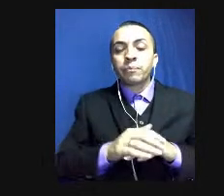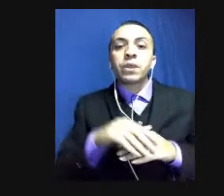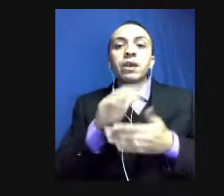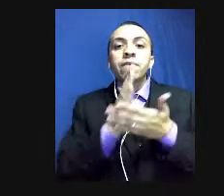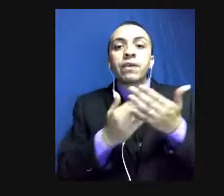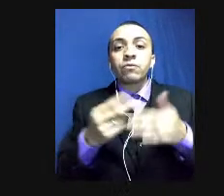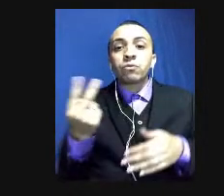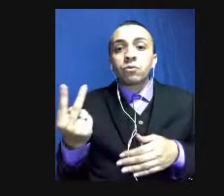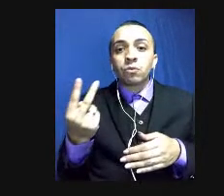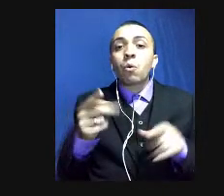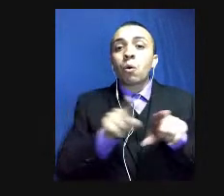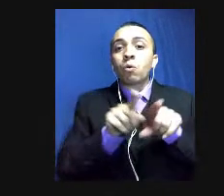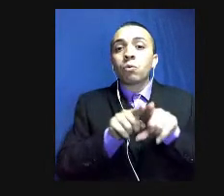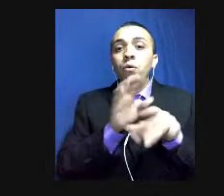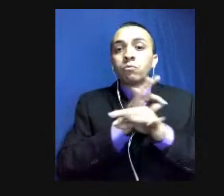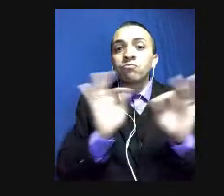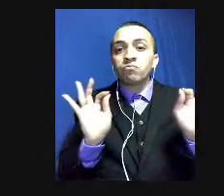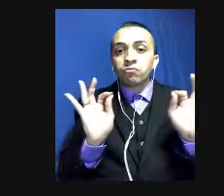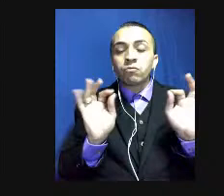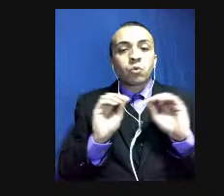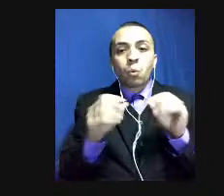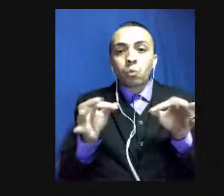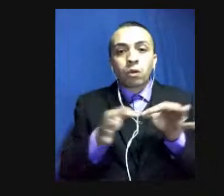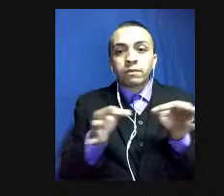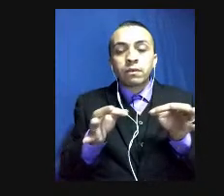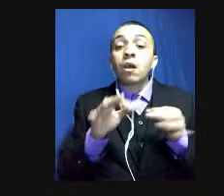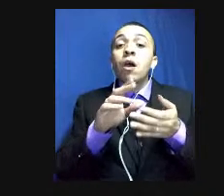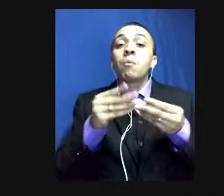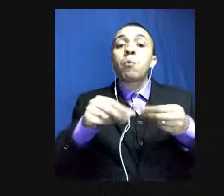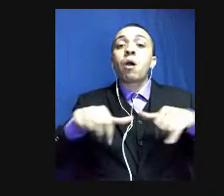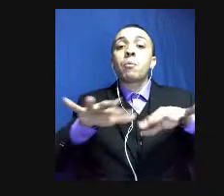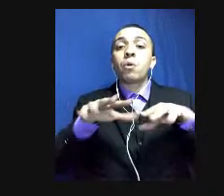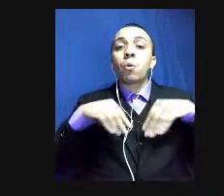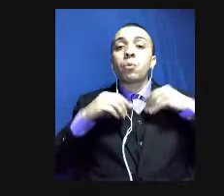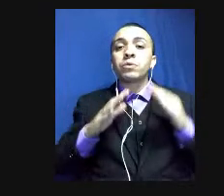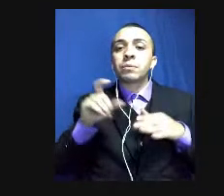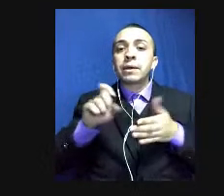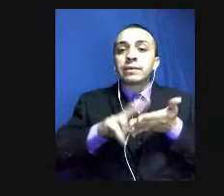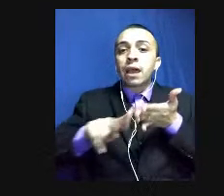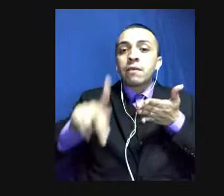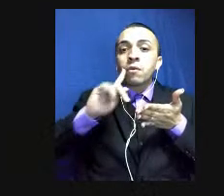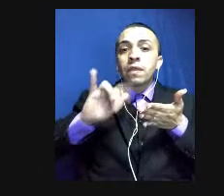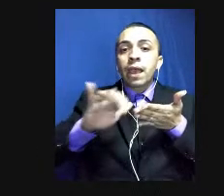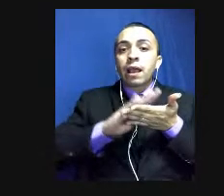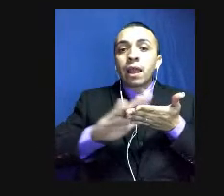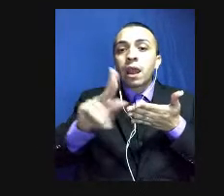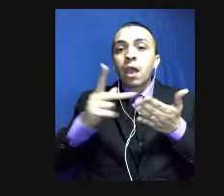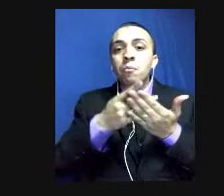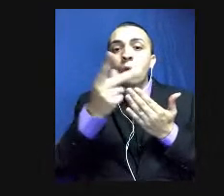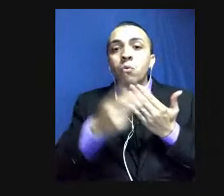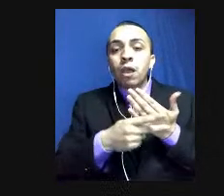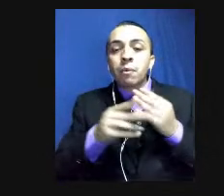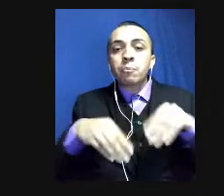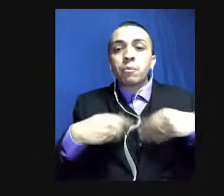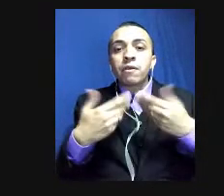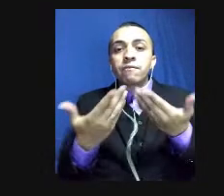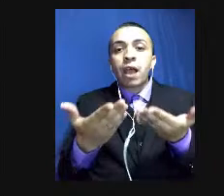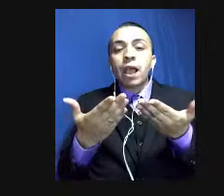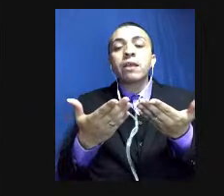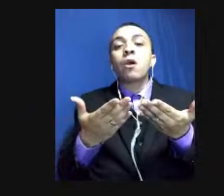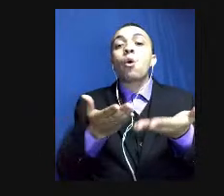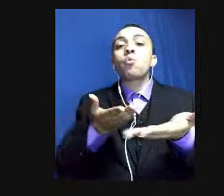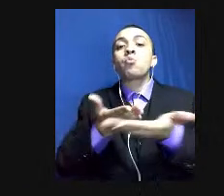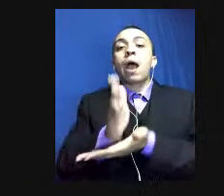at no cost, but property owners must sign up for the cleanup program and provide right of entry